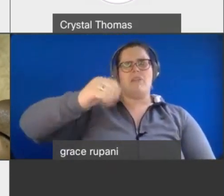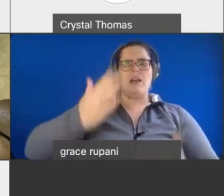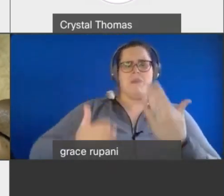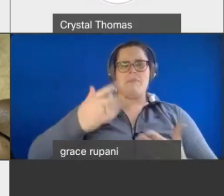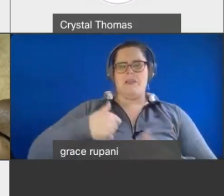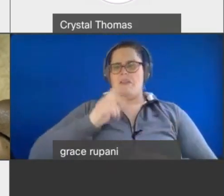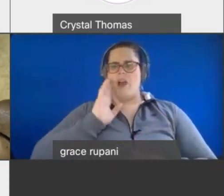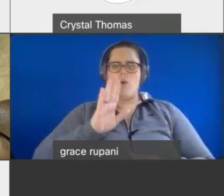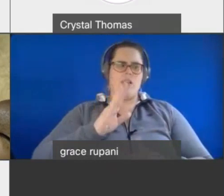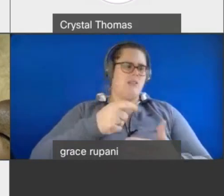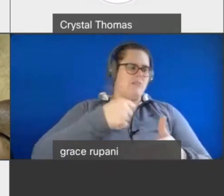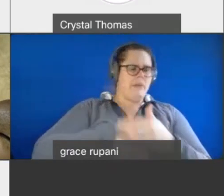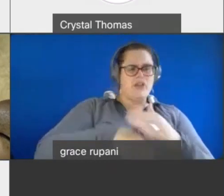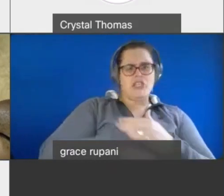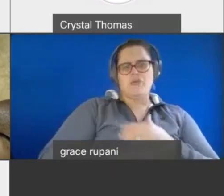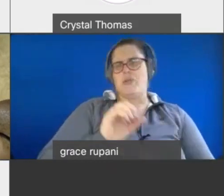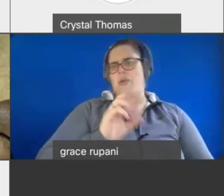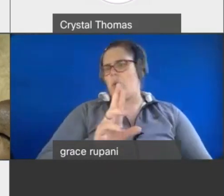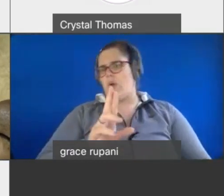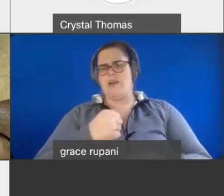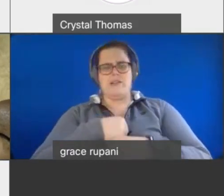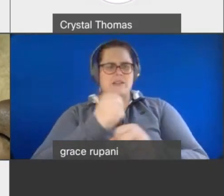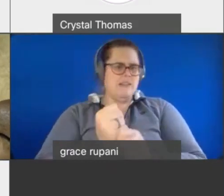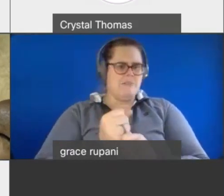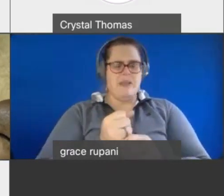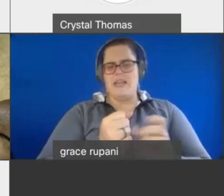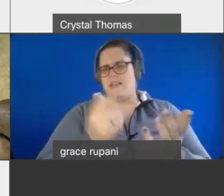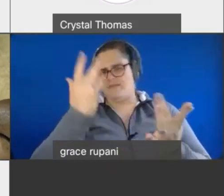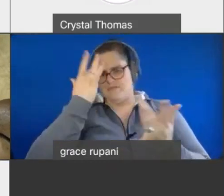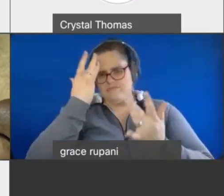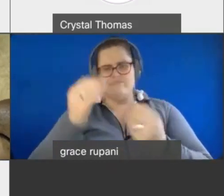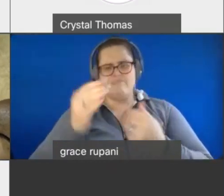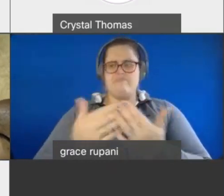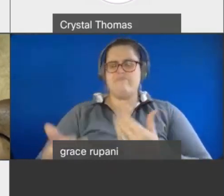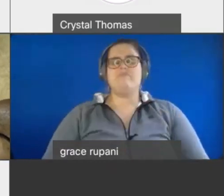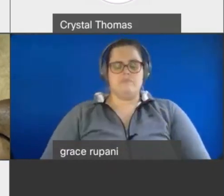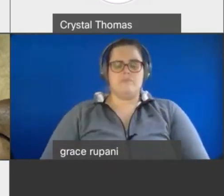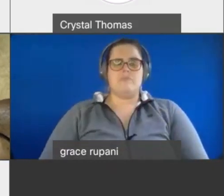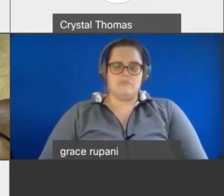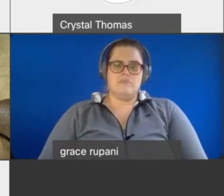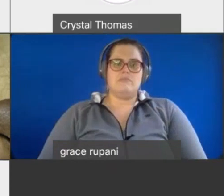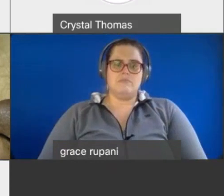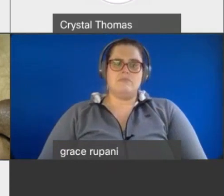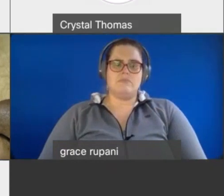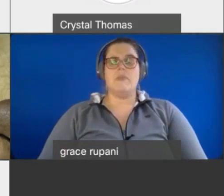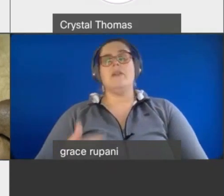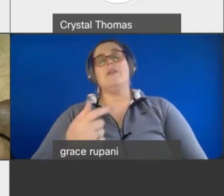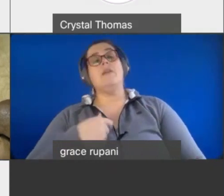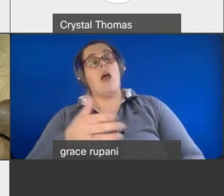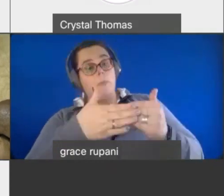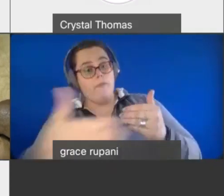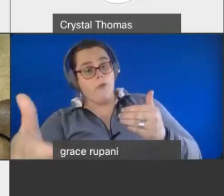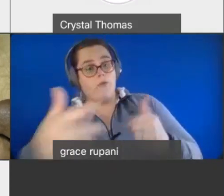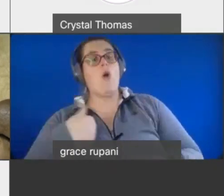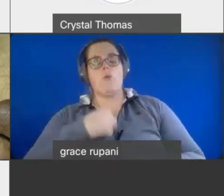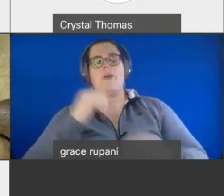forth. Moving forward, we envision that services and supports will remain different moving forward due to many system